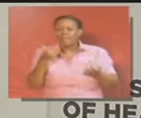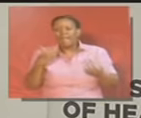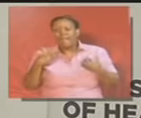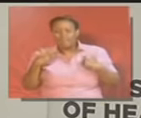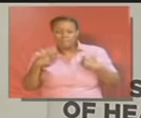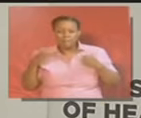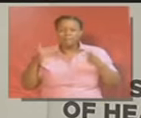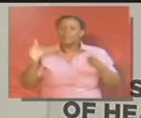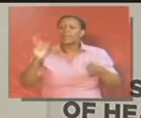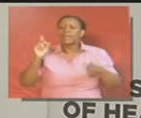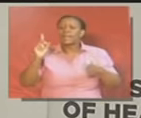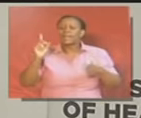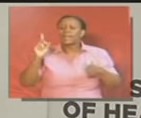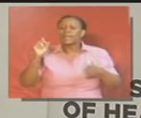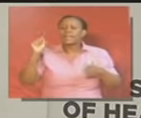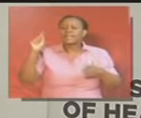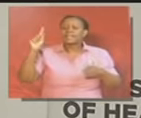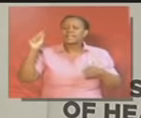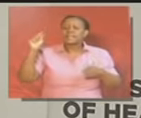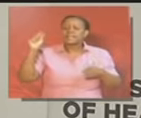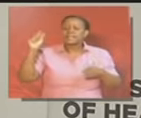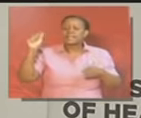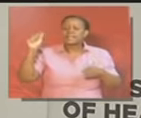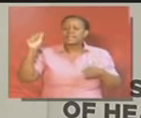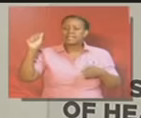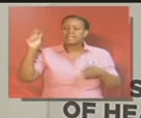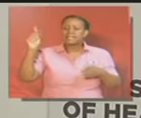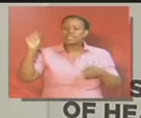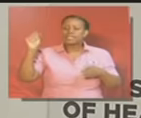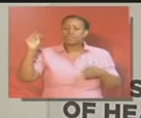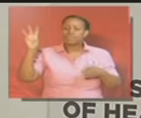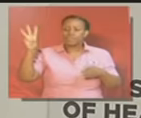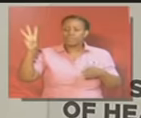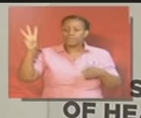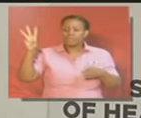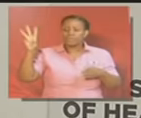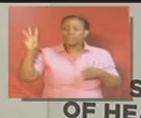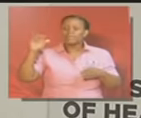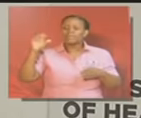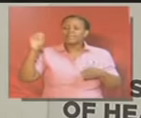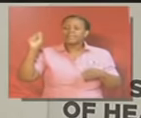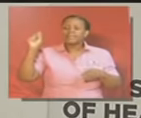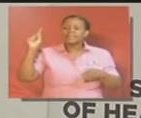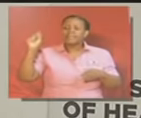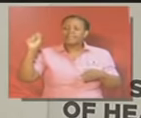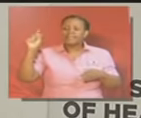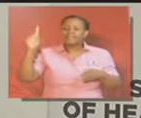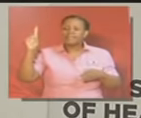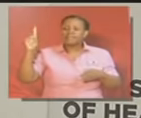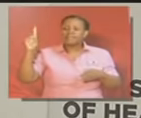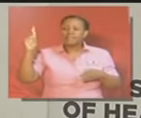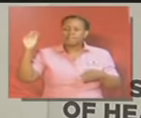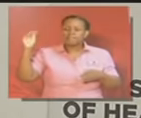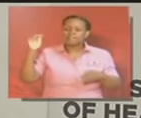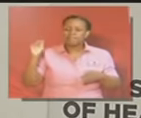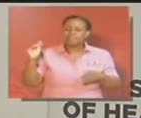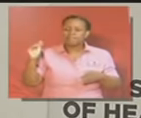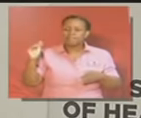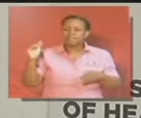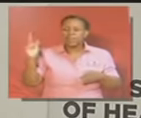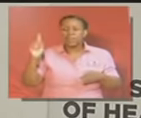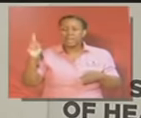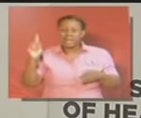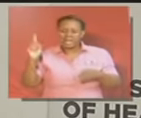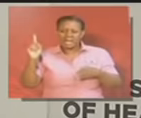in Nariva Mayaro, where we have Brothers Road and Beach as part of the Rio Claro facility, and